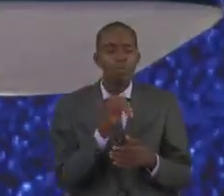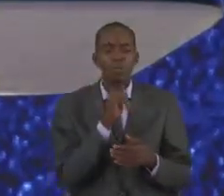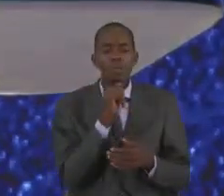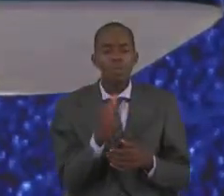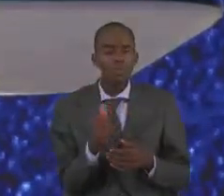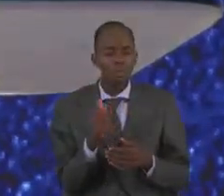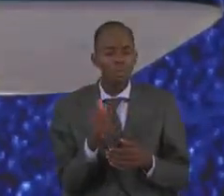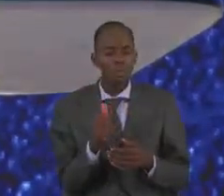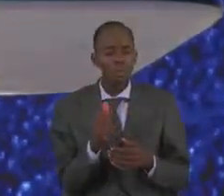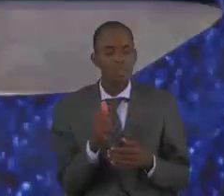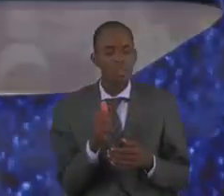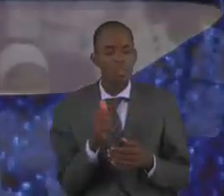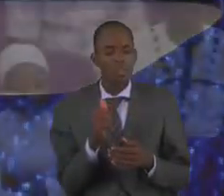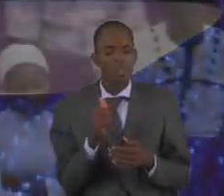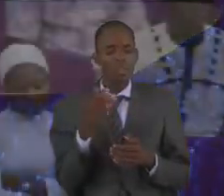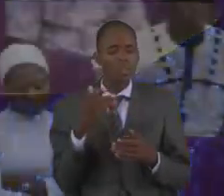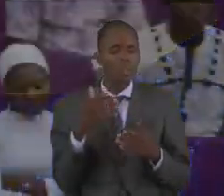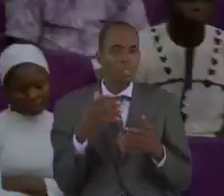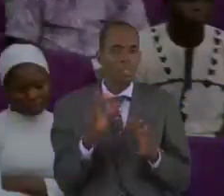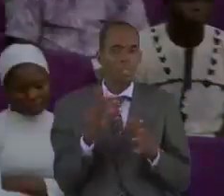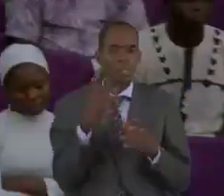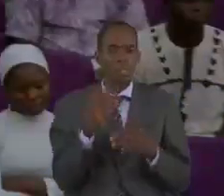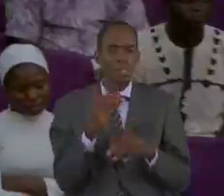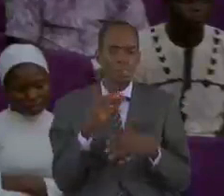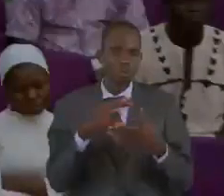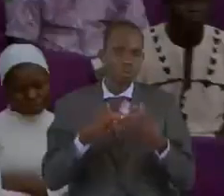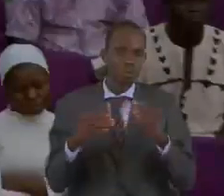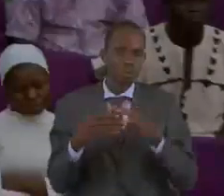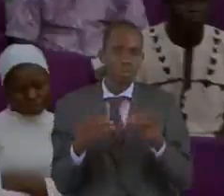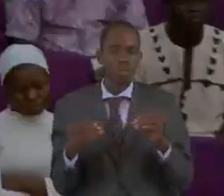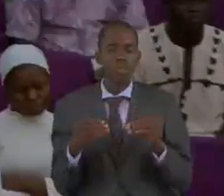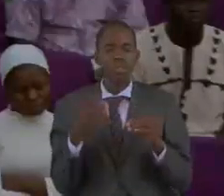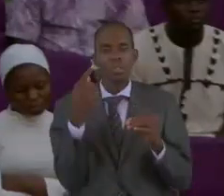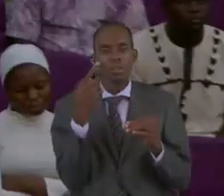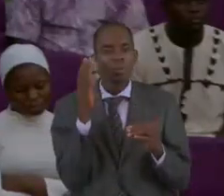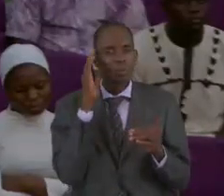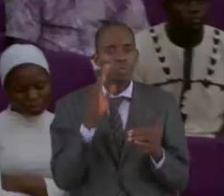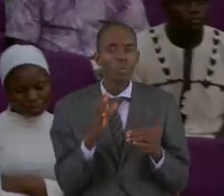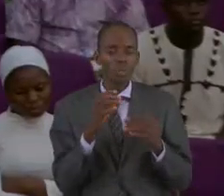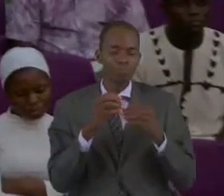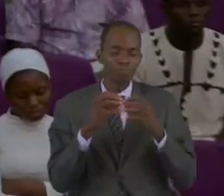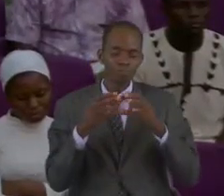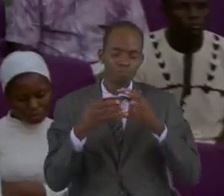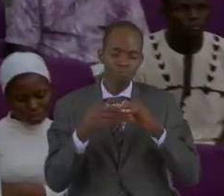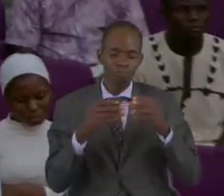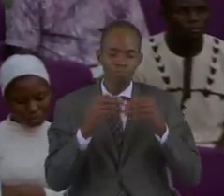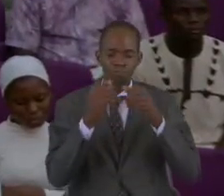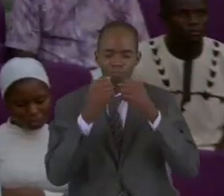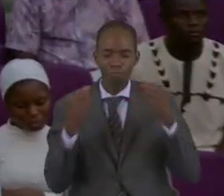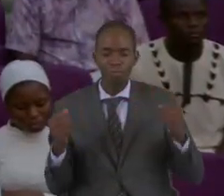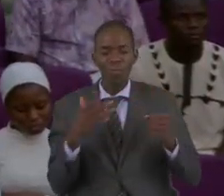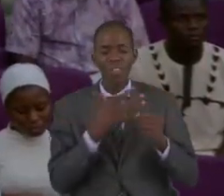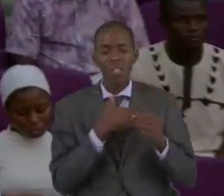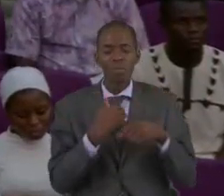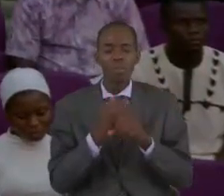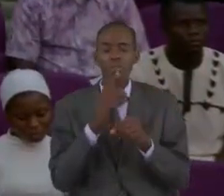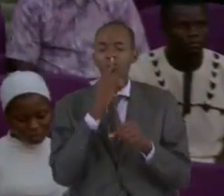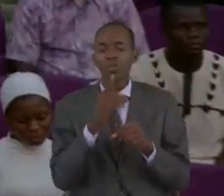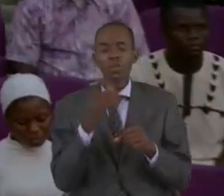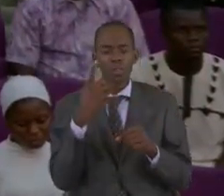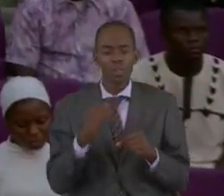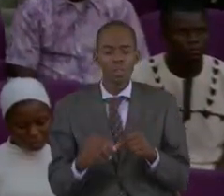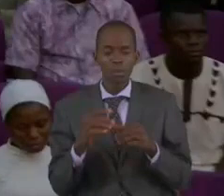hearing the message of Paul. They were tearing, they were shredding the message of Jesus